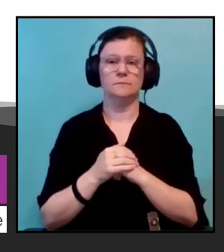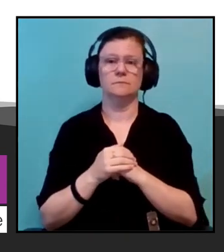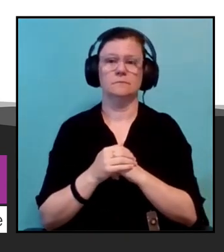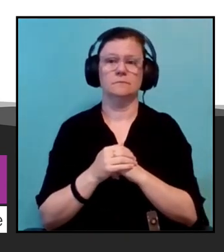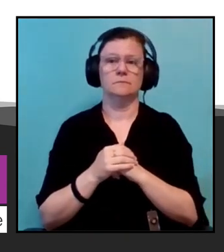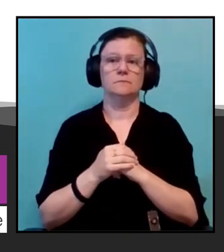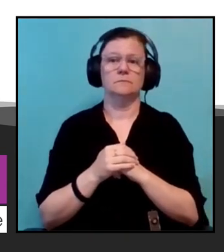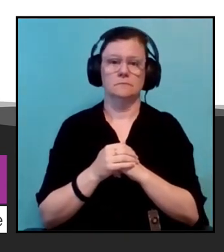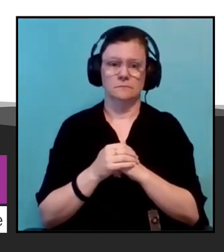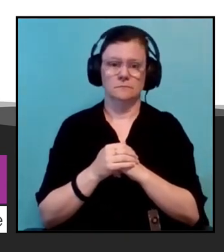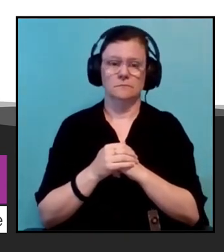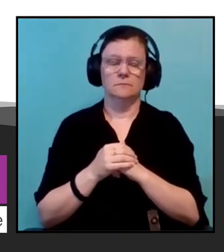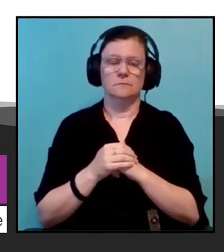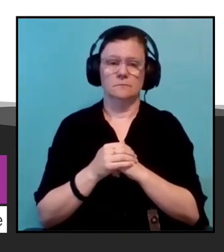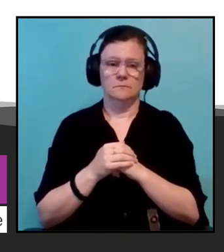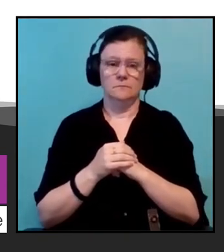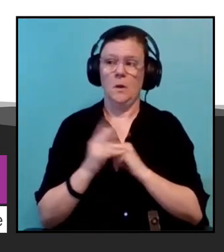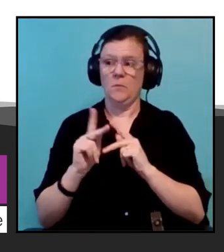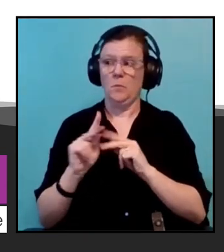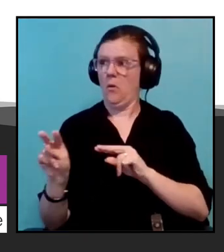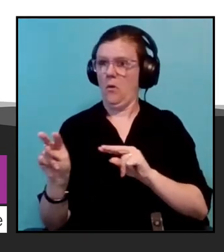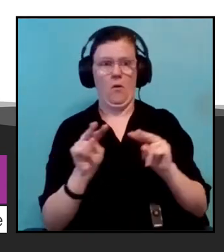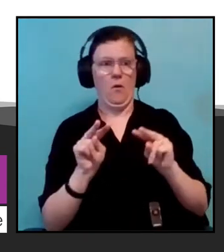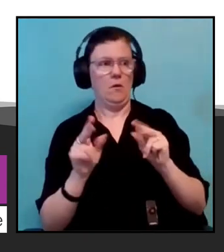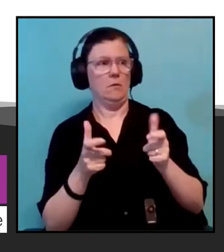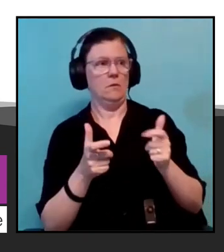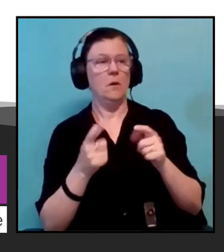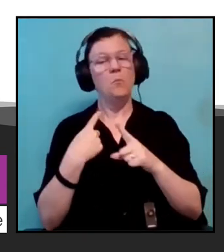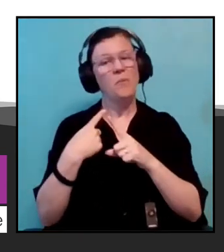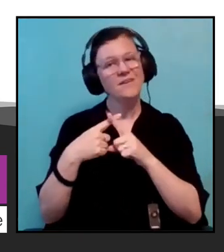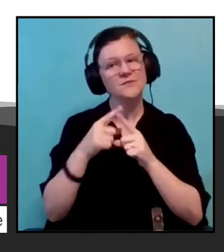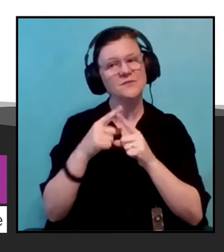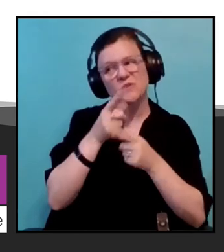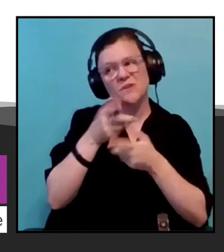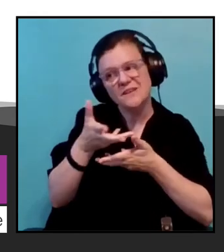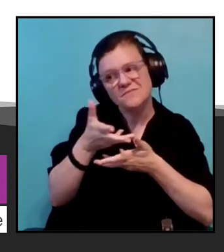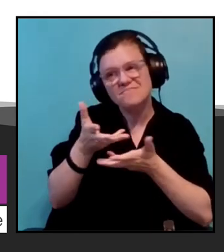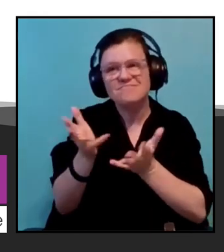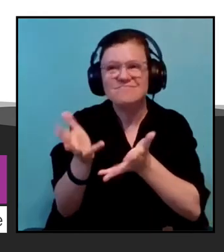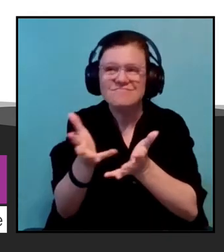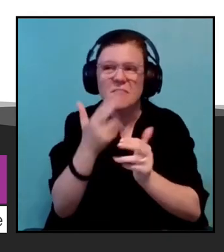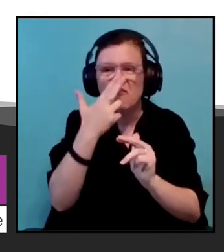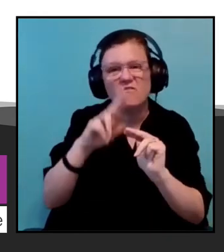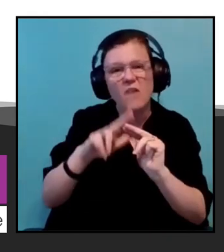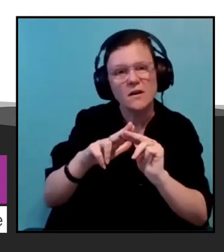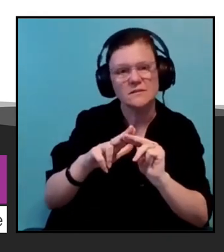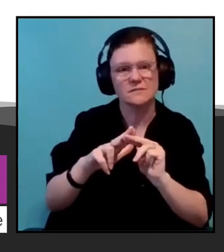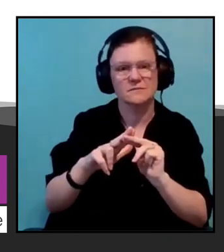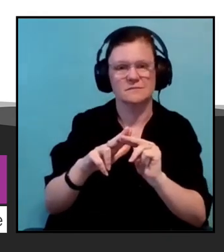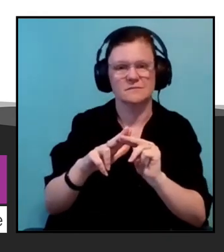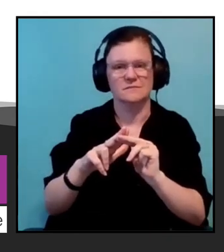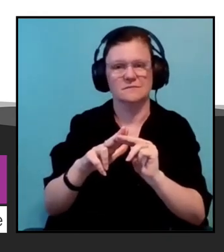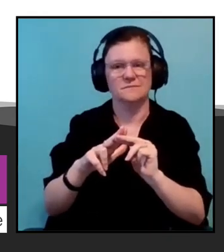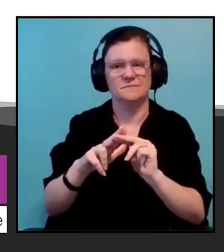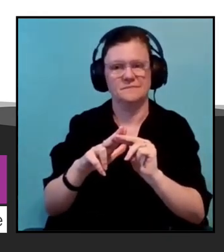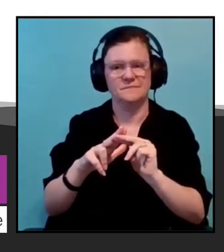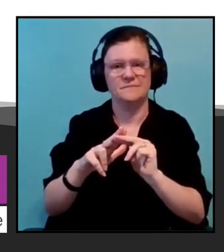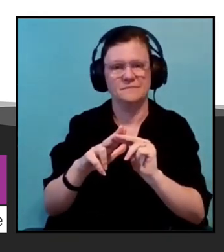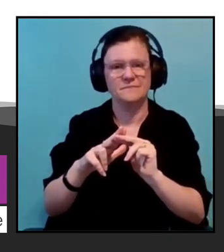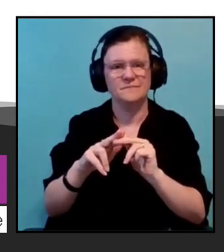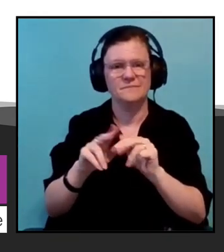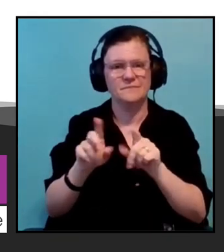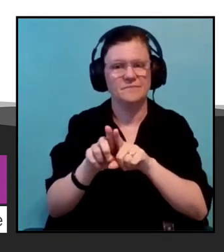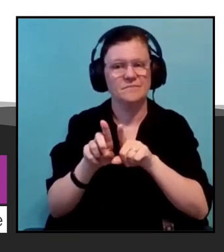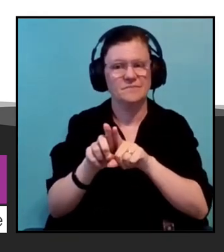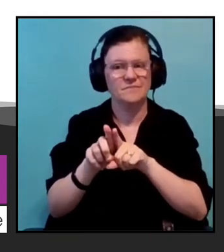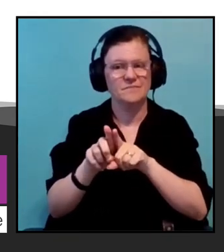lot of buzz, but it also made the experience very intimate and fun. And I think that we also did